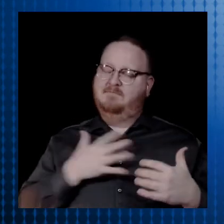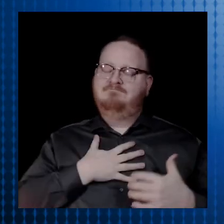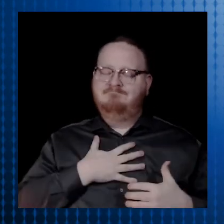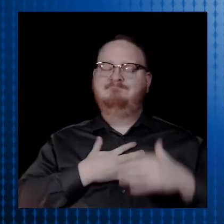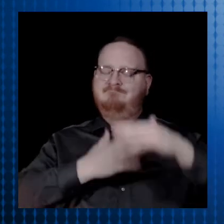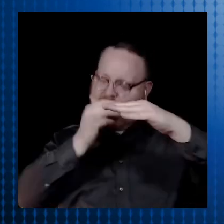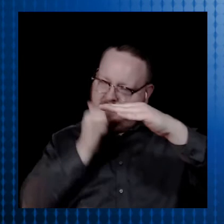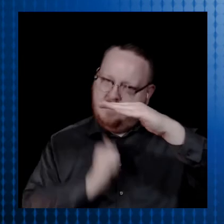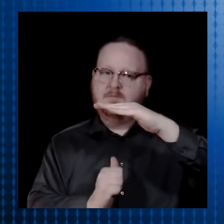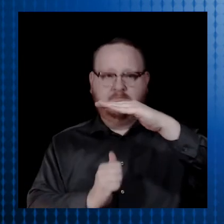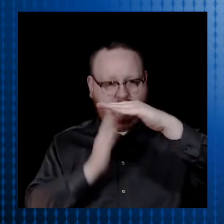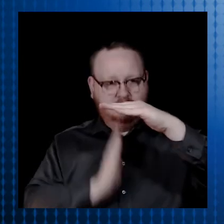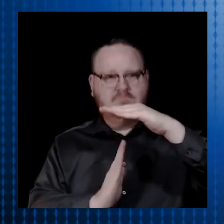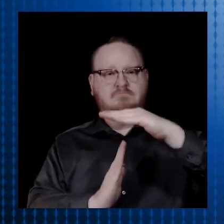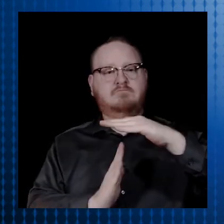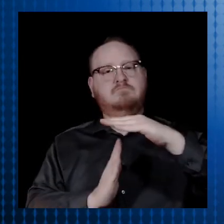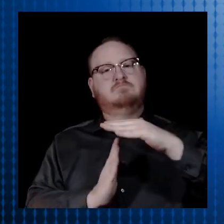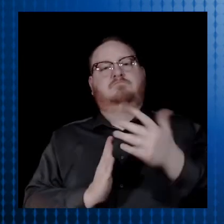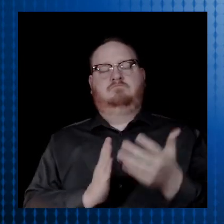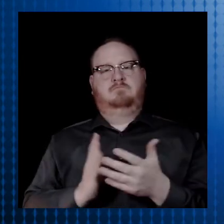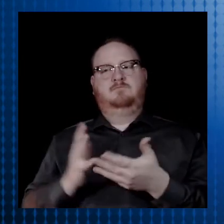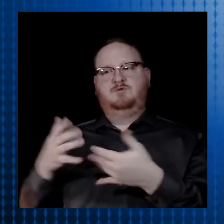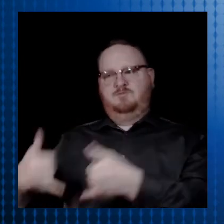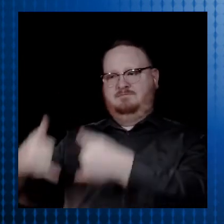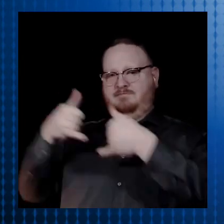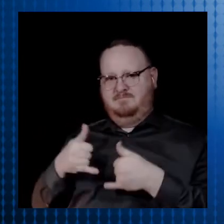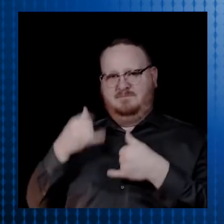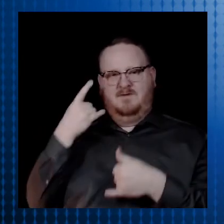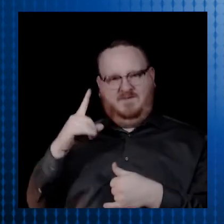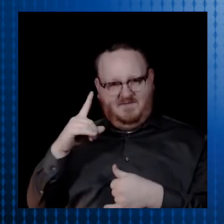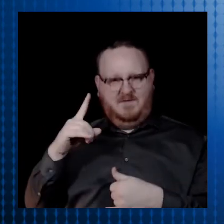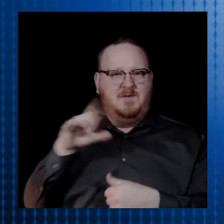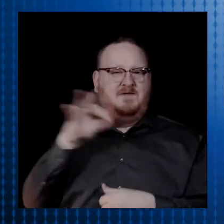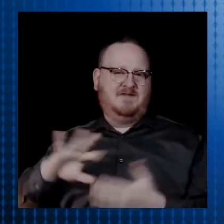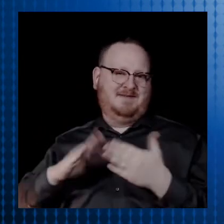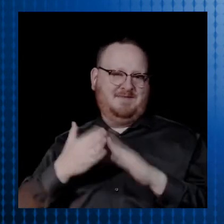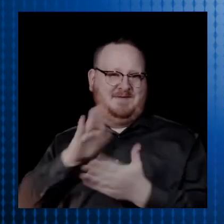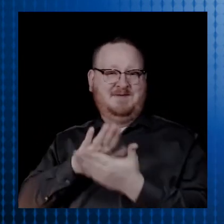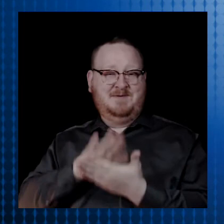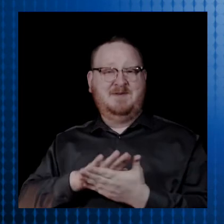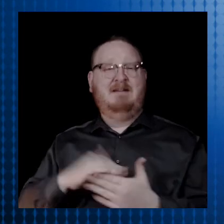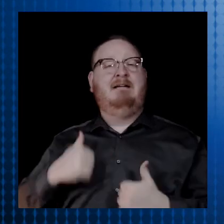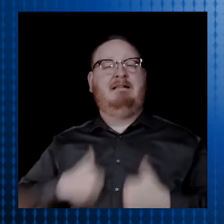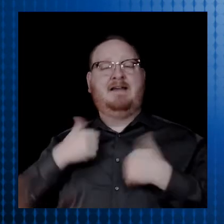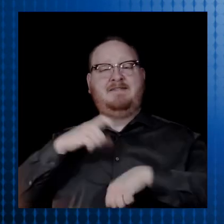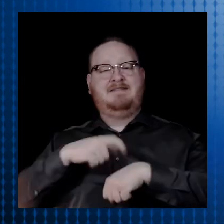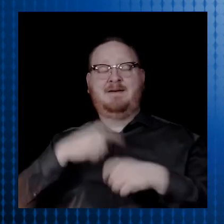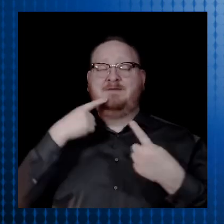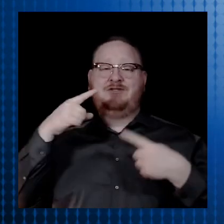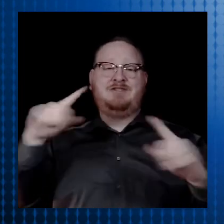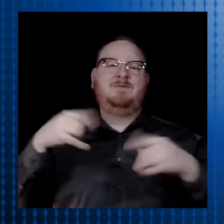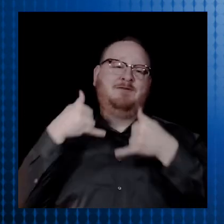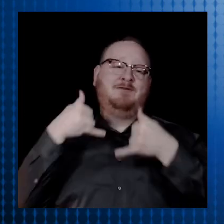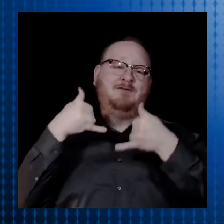recipient of the Education Foundation for the Flint Community Schools Lifetime Achievement Award. My love